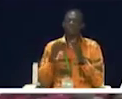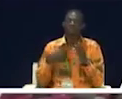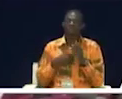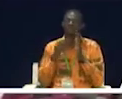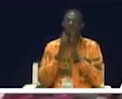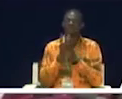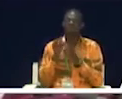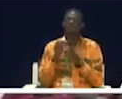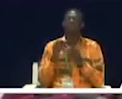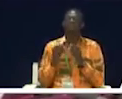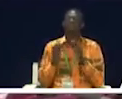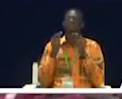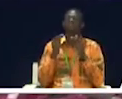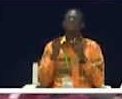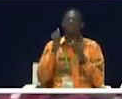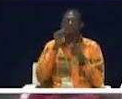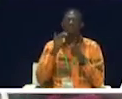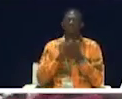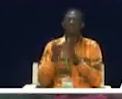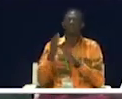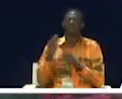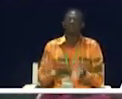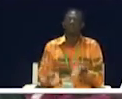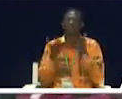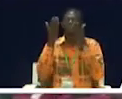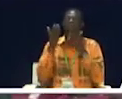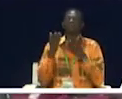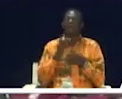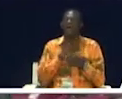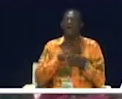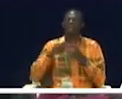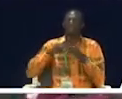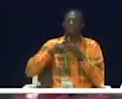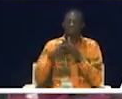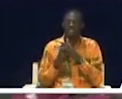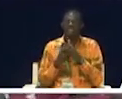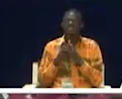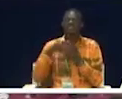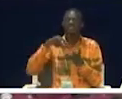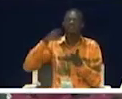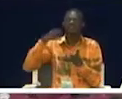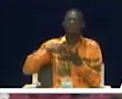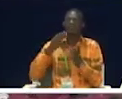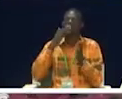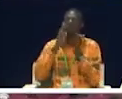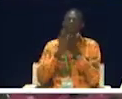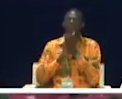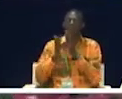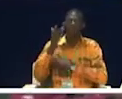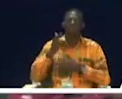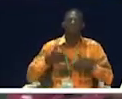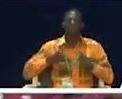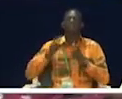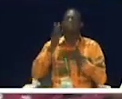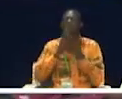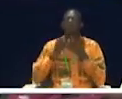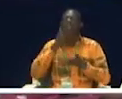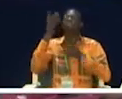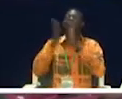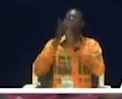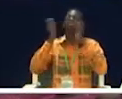As we are praising God. Suddenly the woman that was dying rose up and started jumping and praising God. Let somebody shout